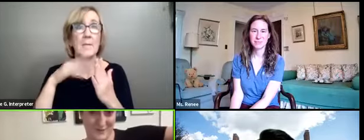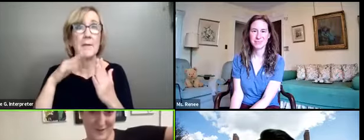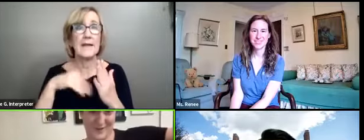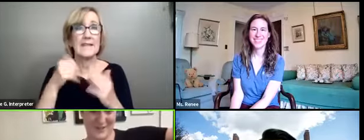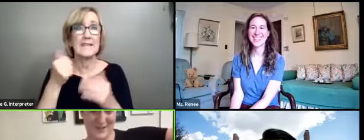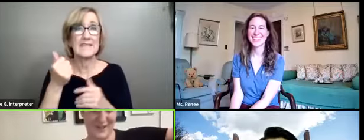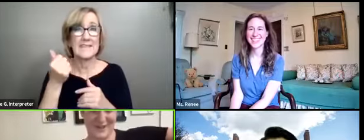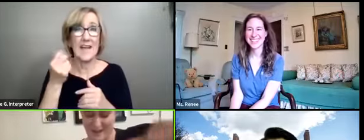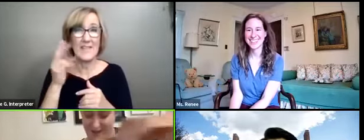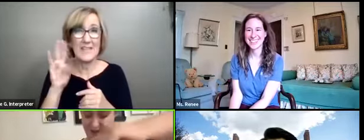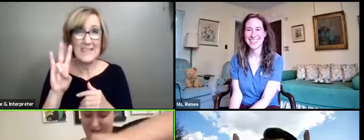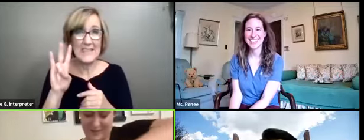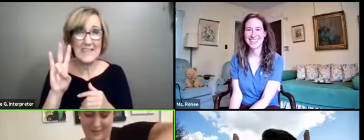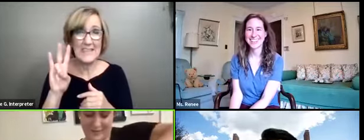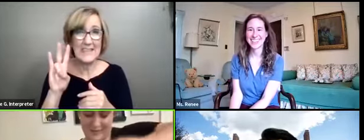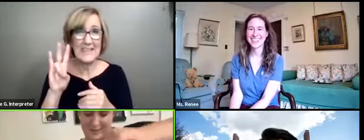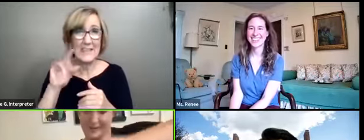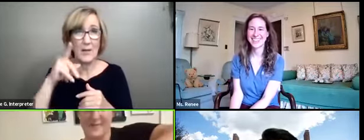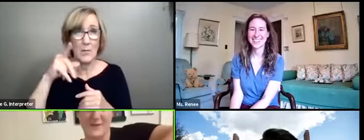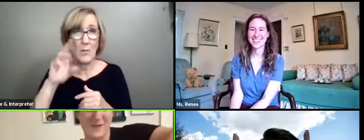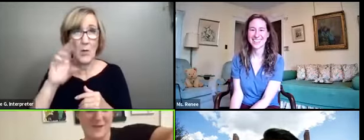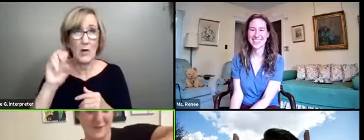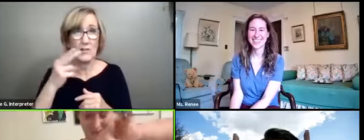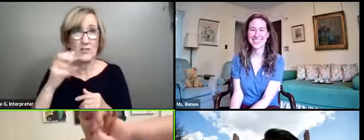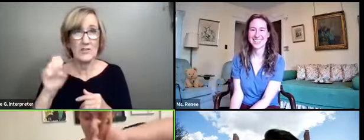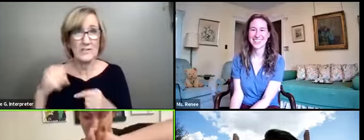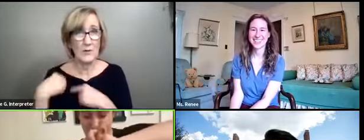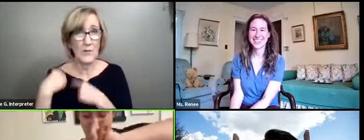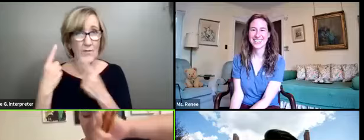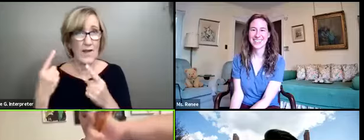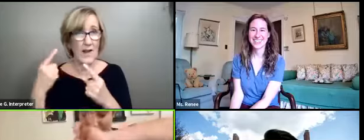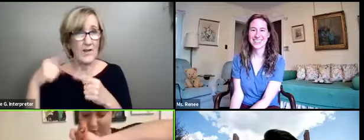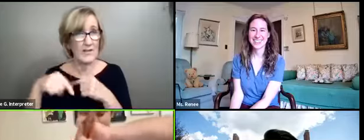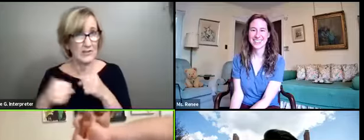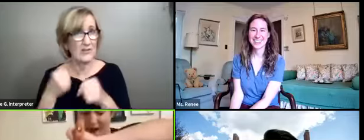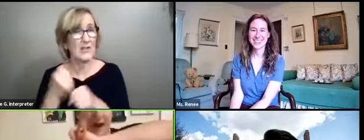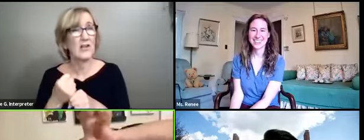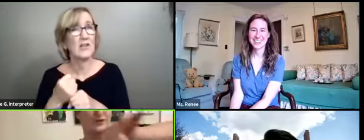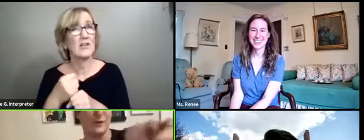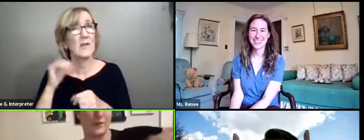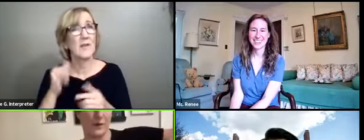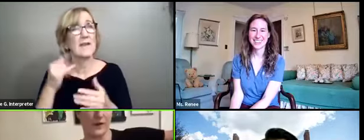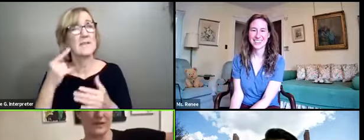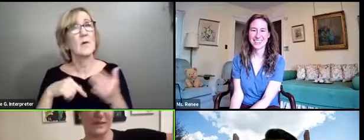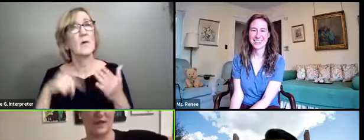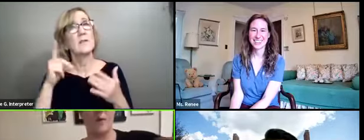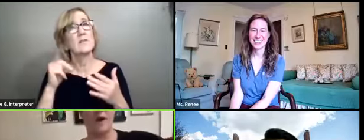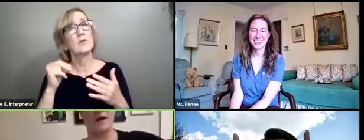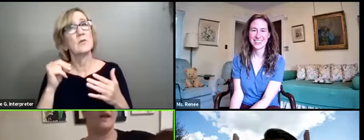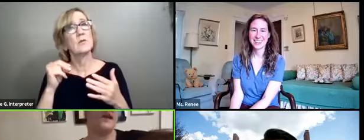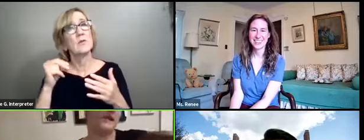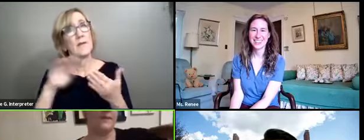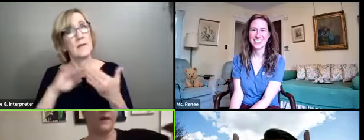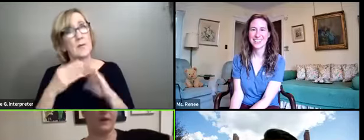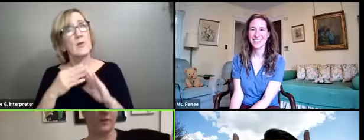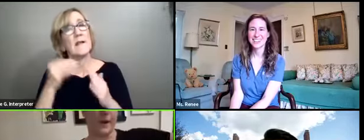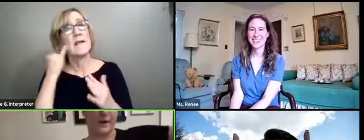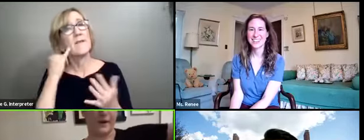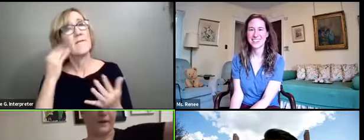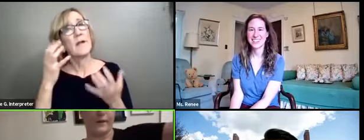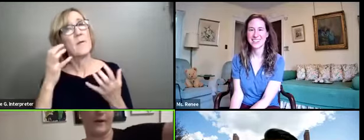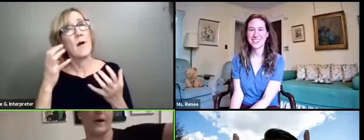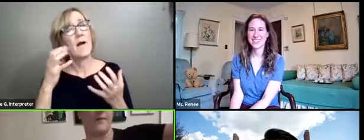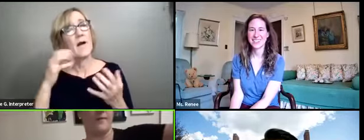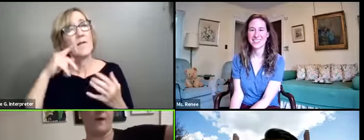porches so far this year. So this is just something we do in the community for people who have a house or a porch that they want to make look